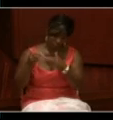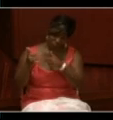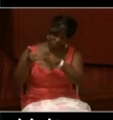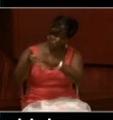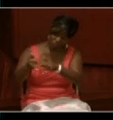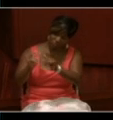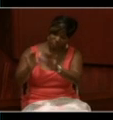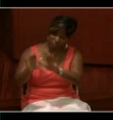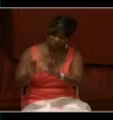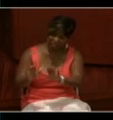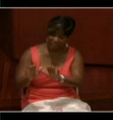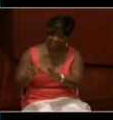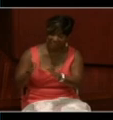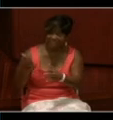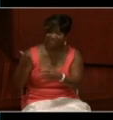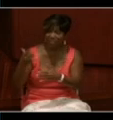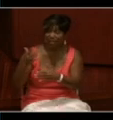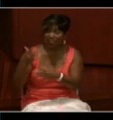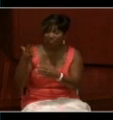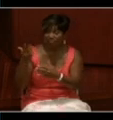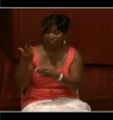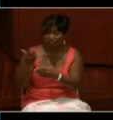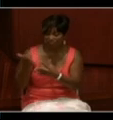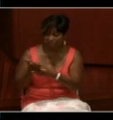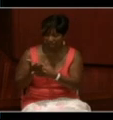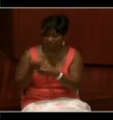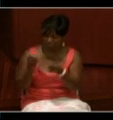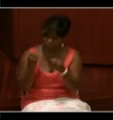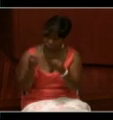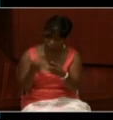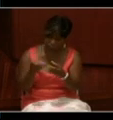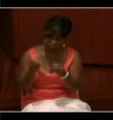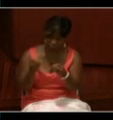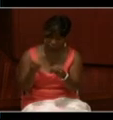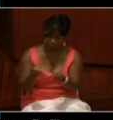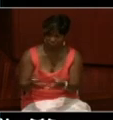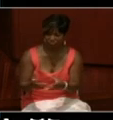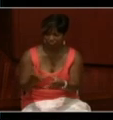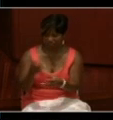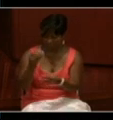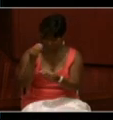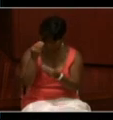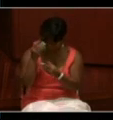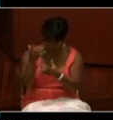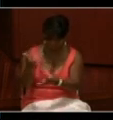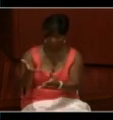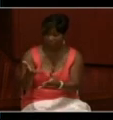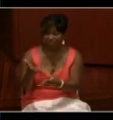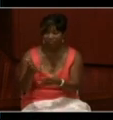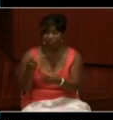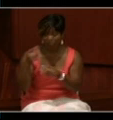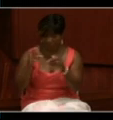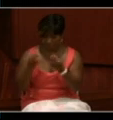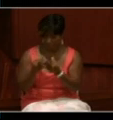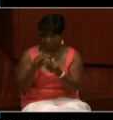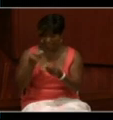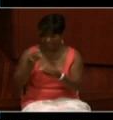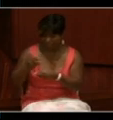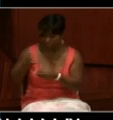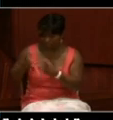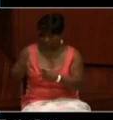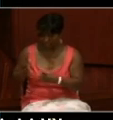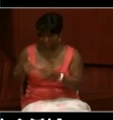files may contain a treasure trove of information for the family and social historian. While limited to